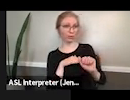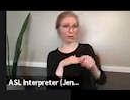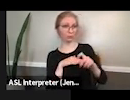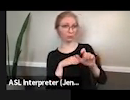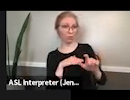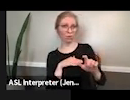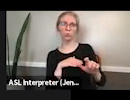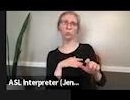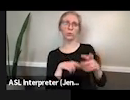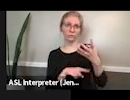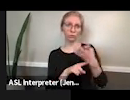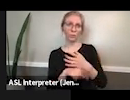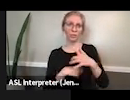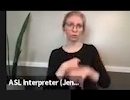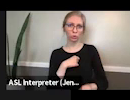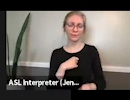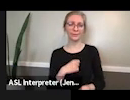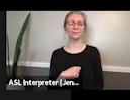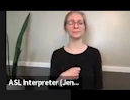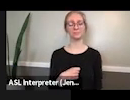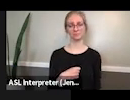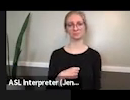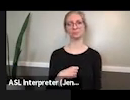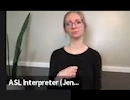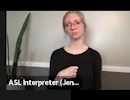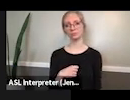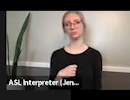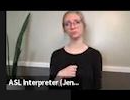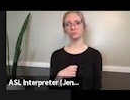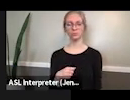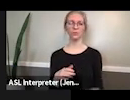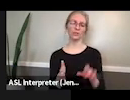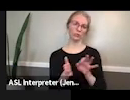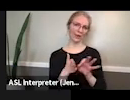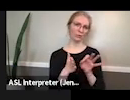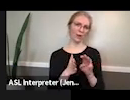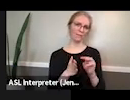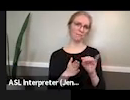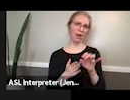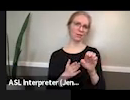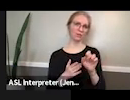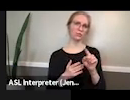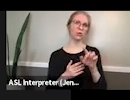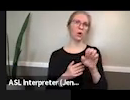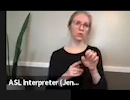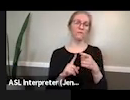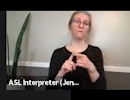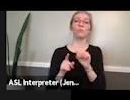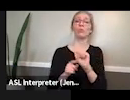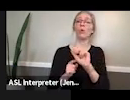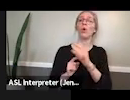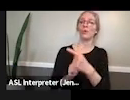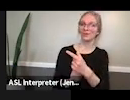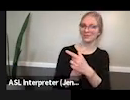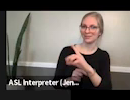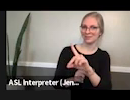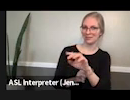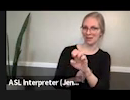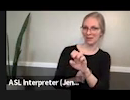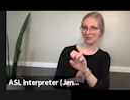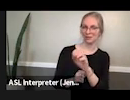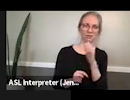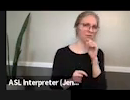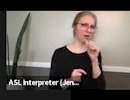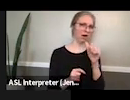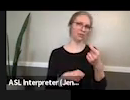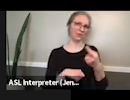months early, right? So you want to calculate the milestones from the August date, not the day the